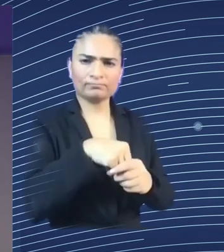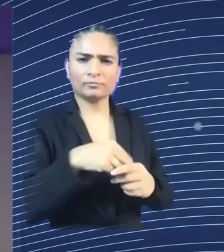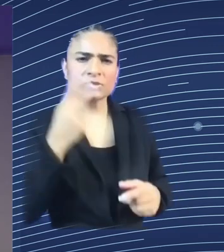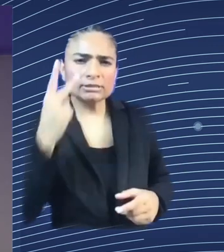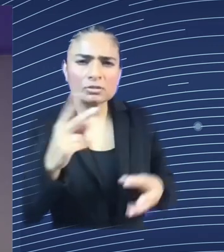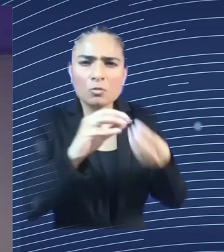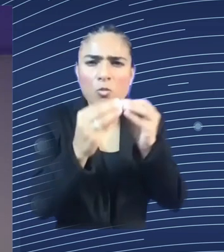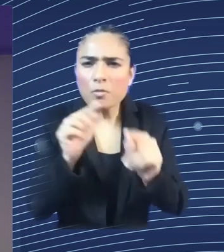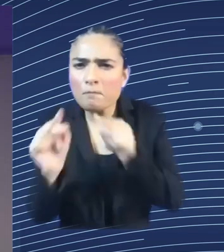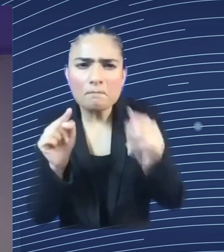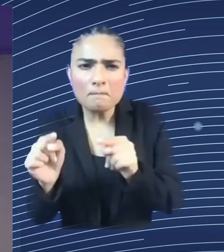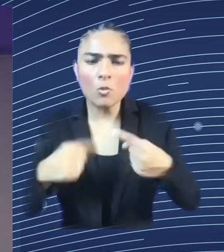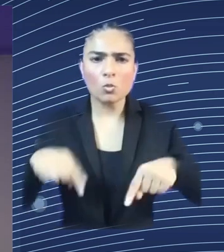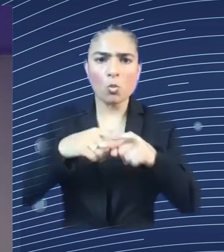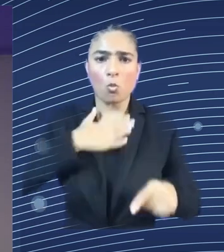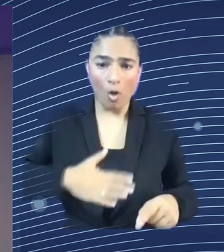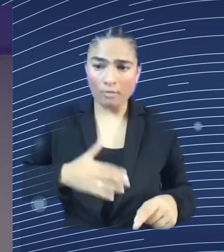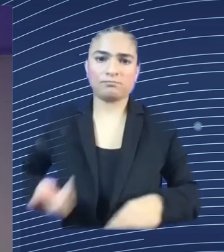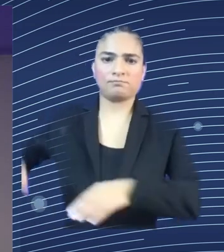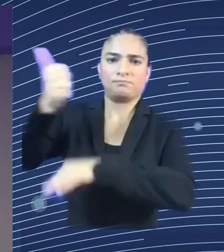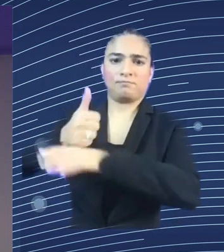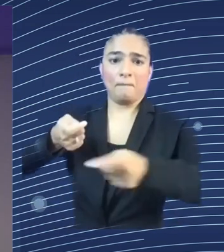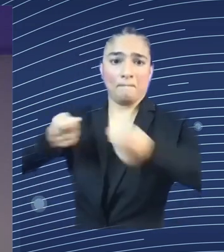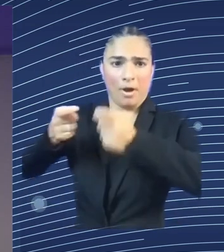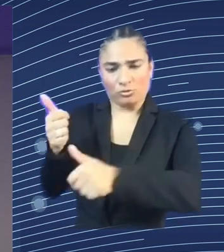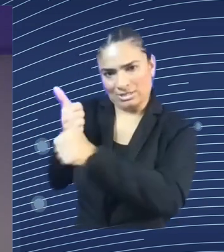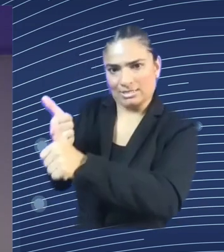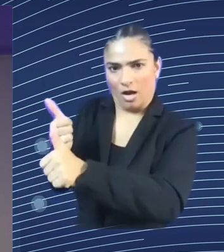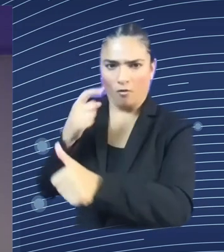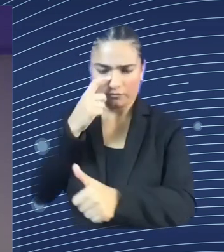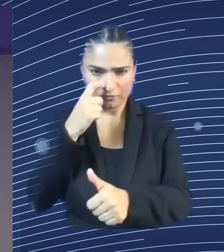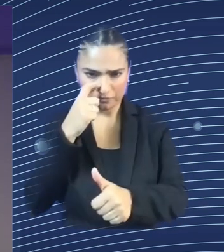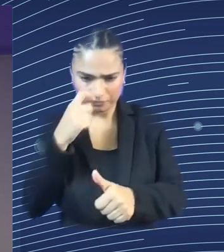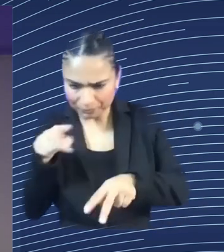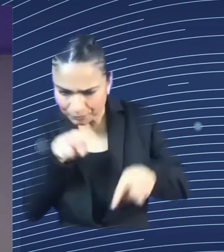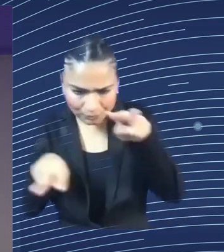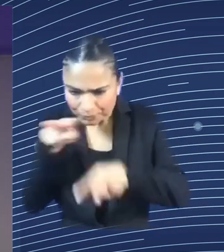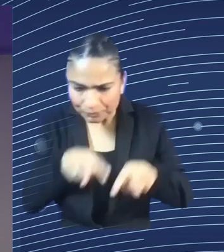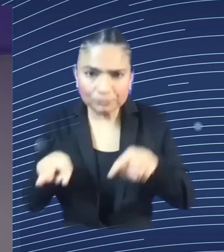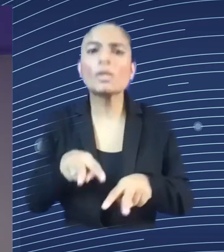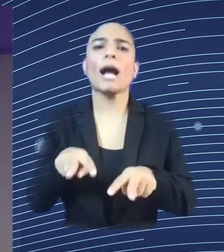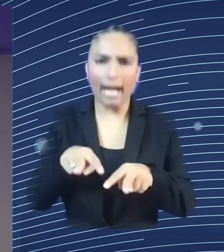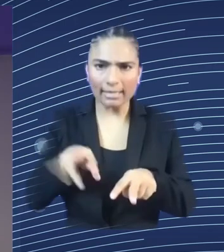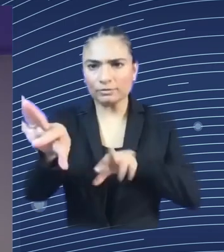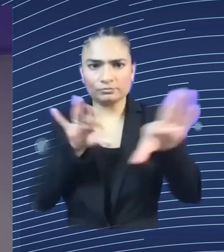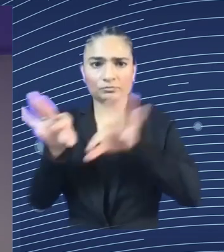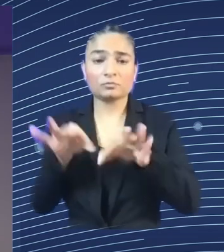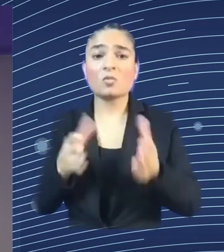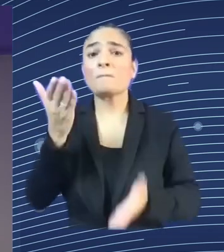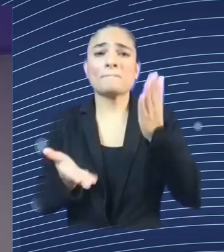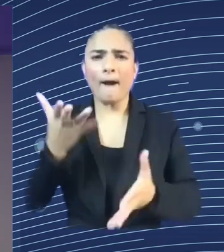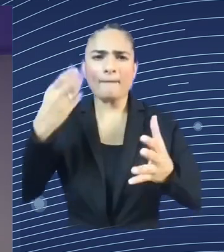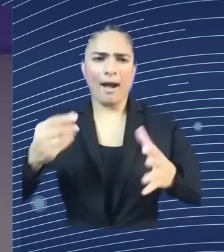greenwashing, right? Especially on social media, you have many B2C companies are much more public facing and they're more susceptible to these kind of